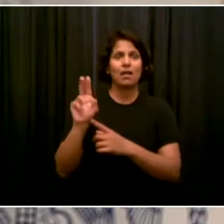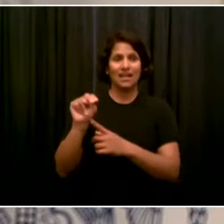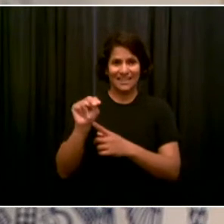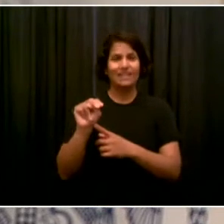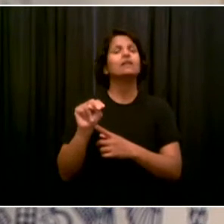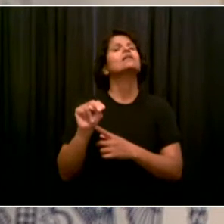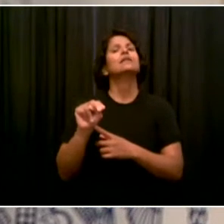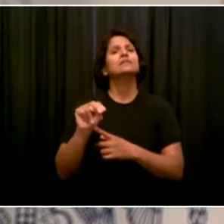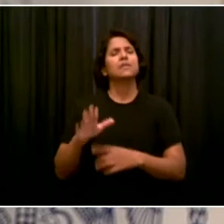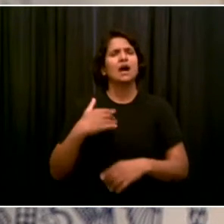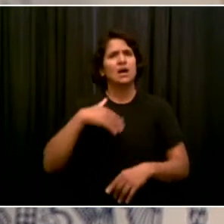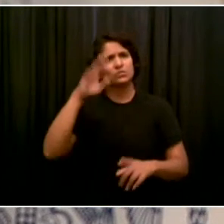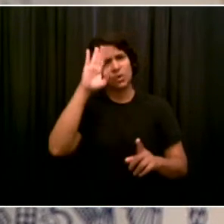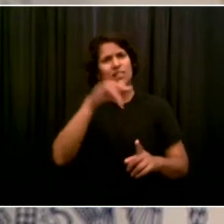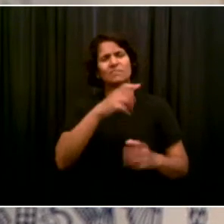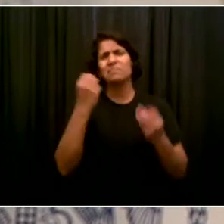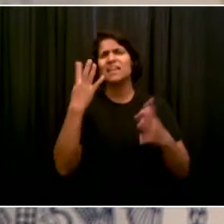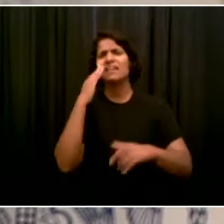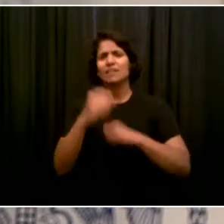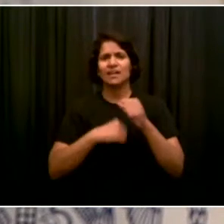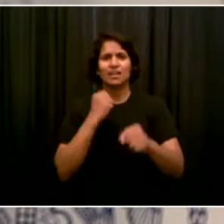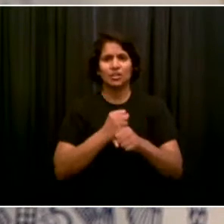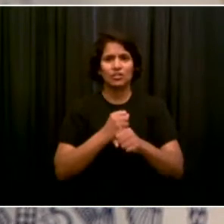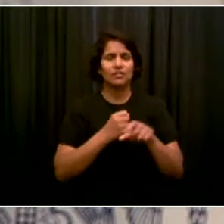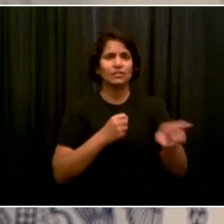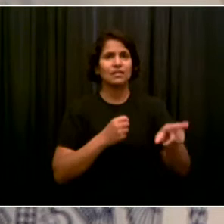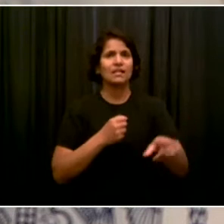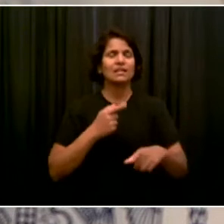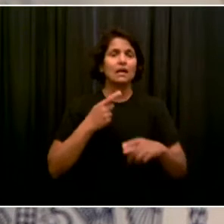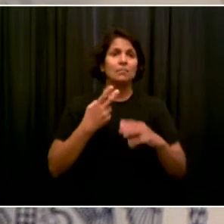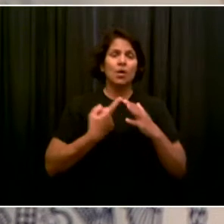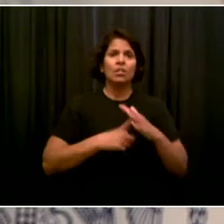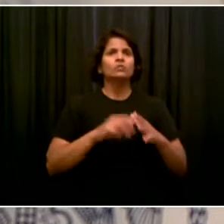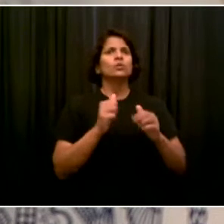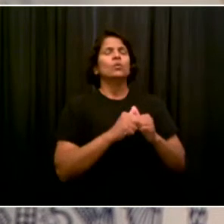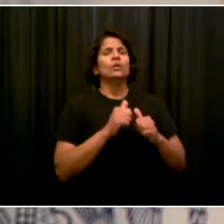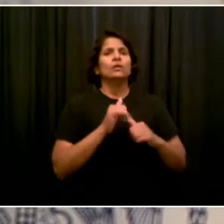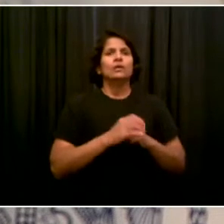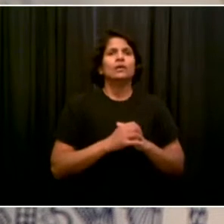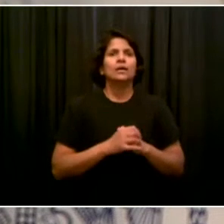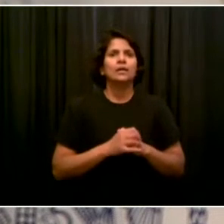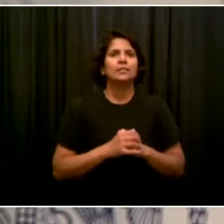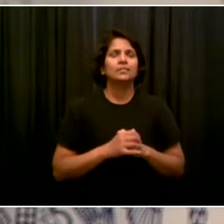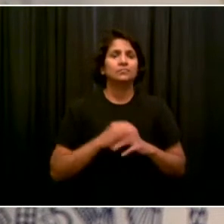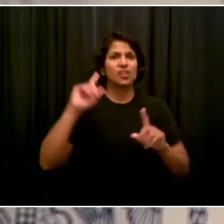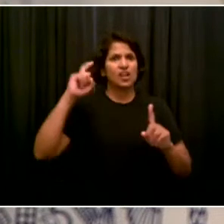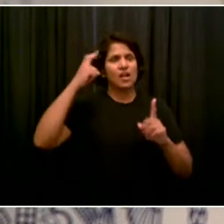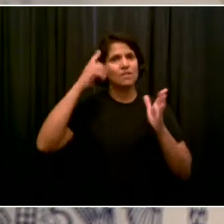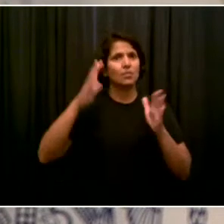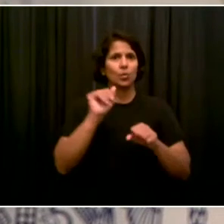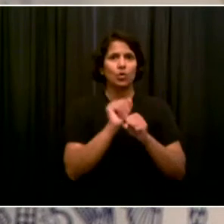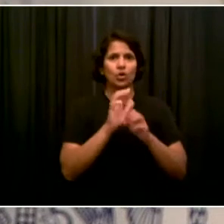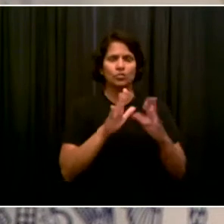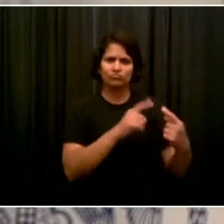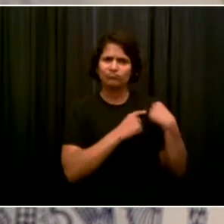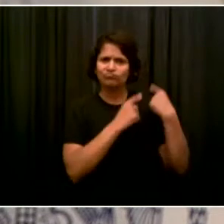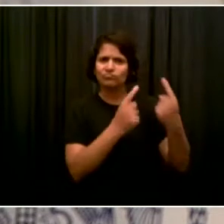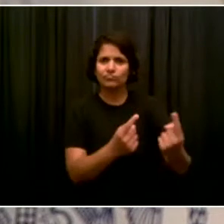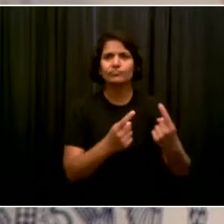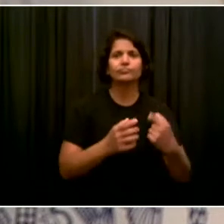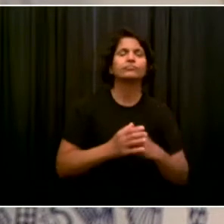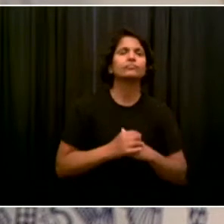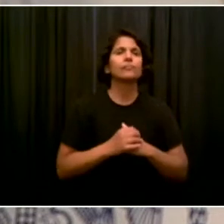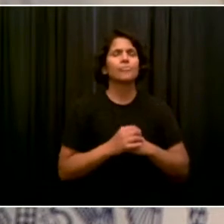a community activist well before she was an elected official, and she fought for things like safer streets and